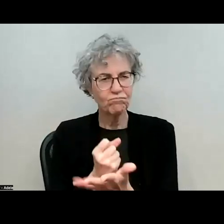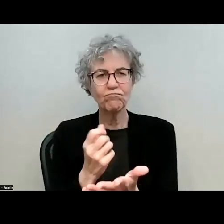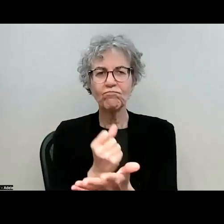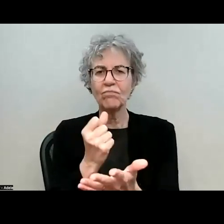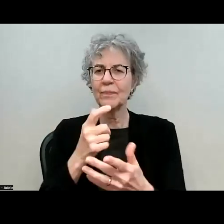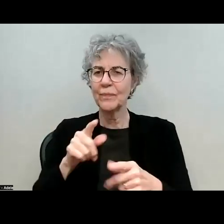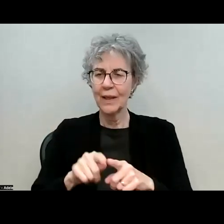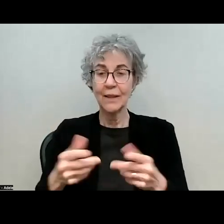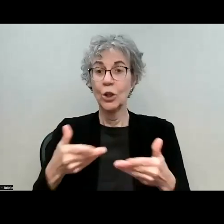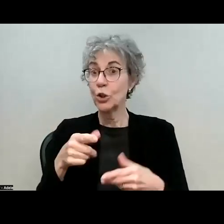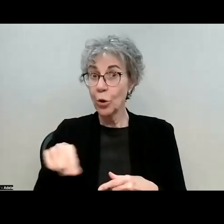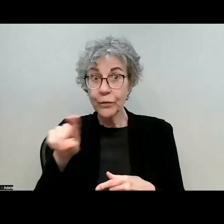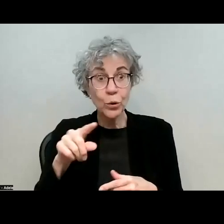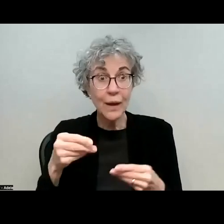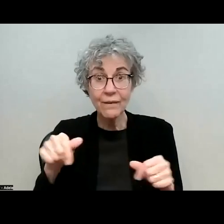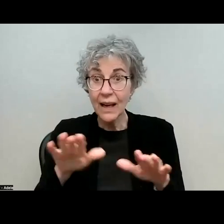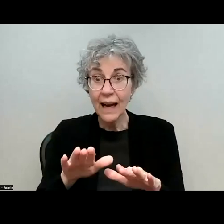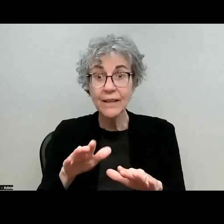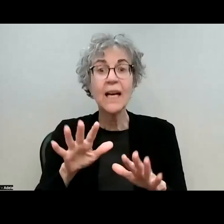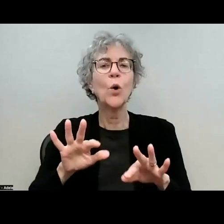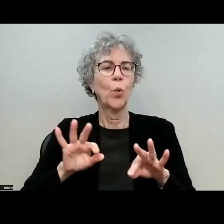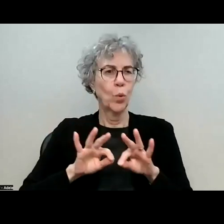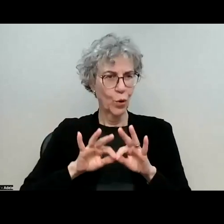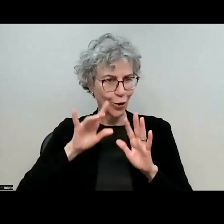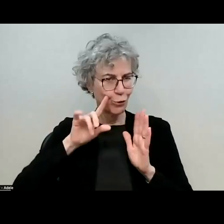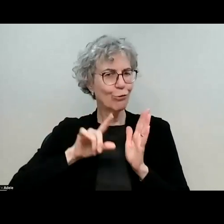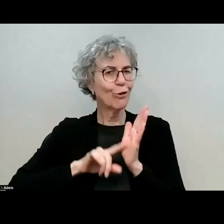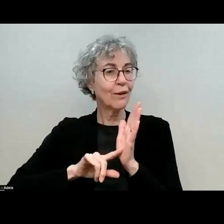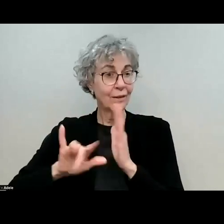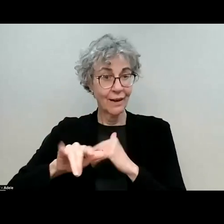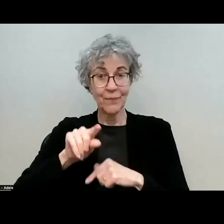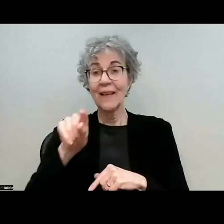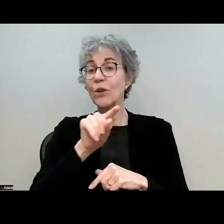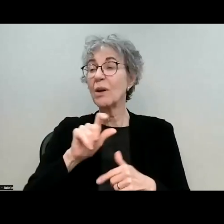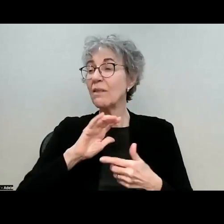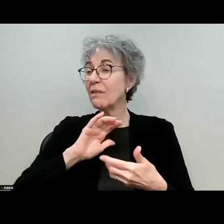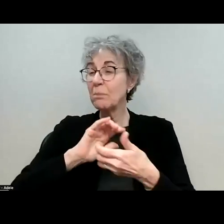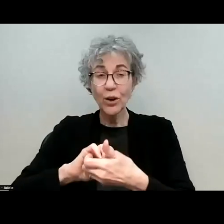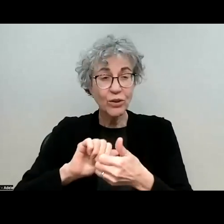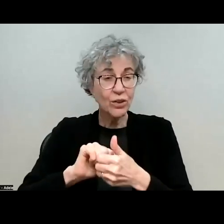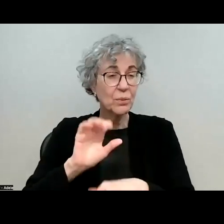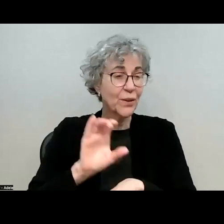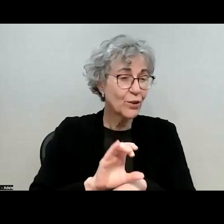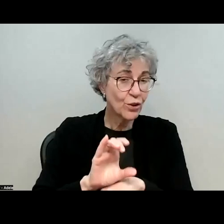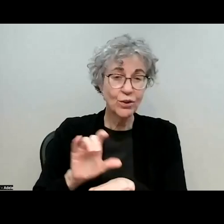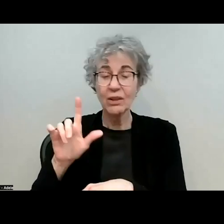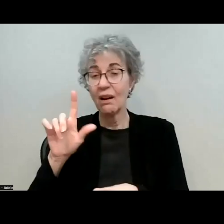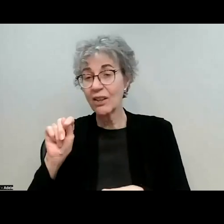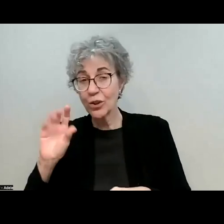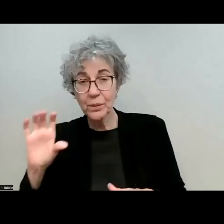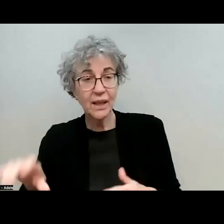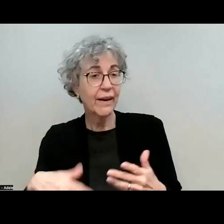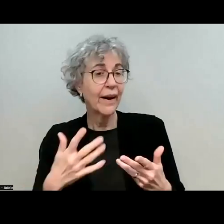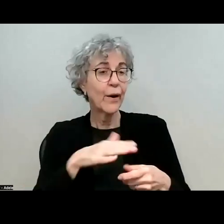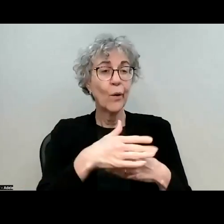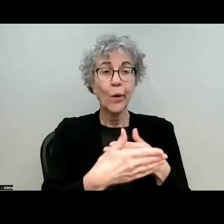So if you've got land, really worth looking into. If you've got partnerships with churches or long-term care facilities or a local legion